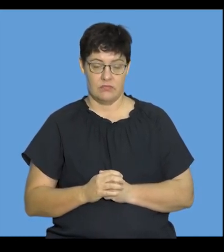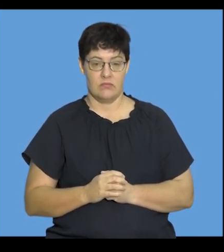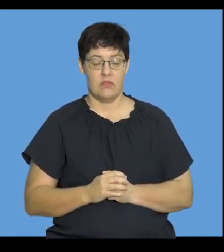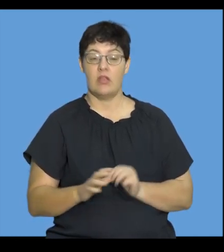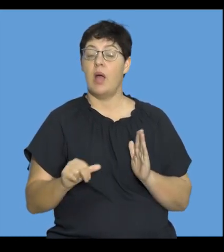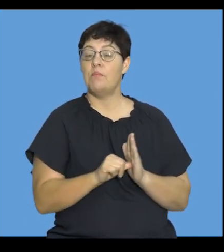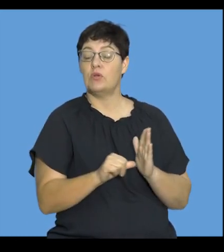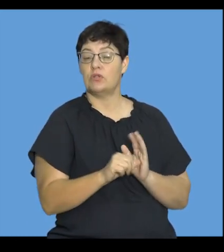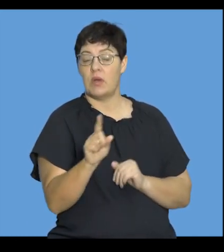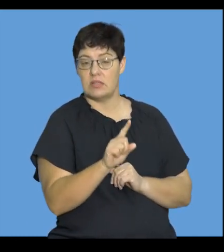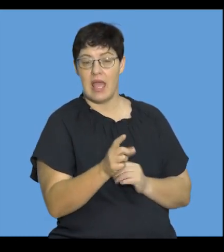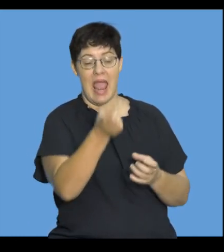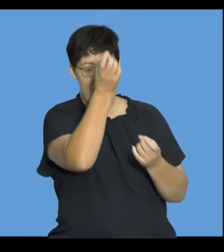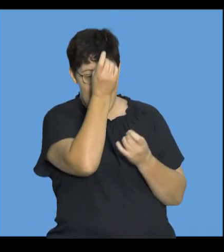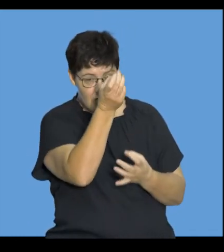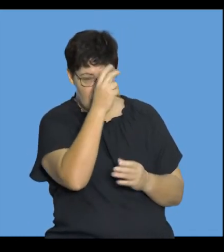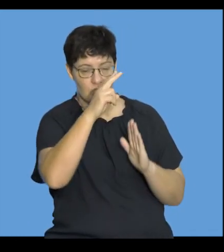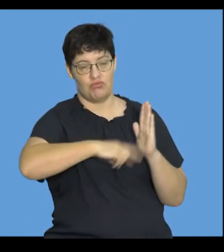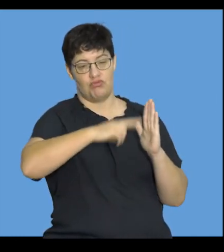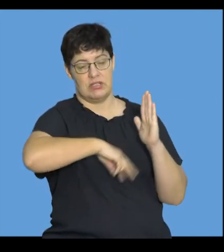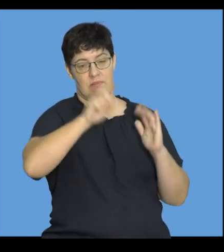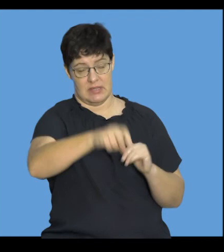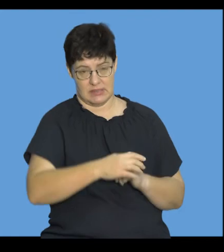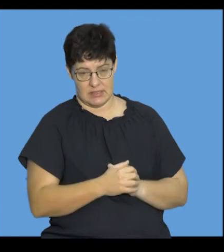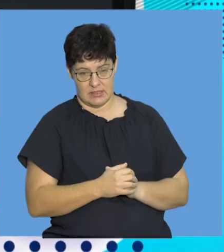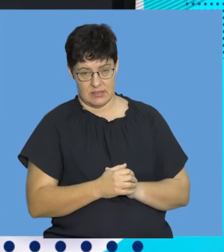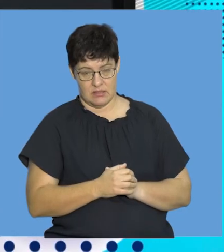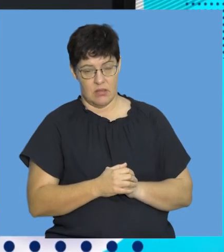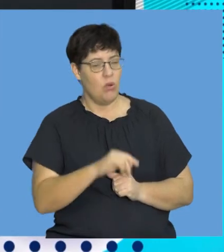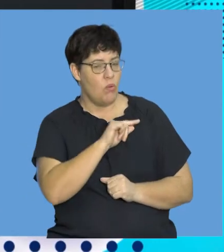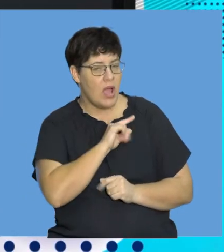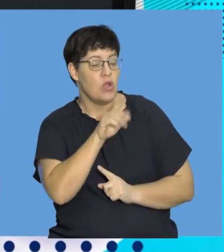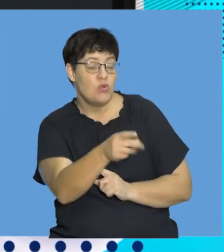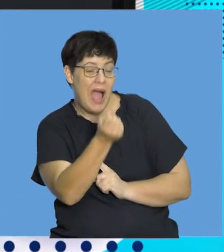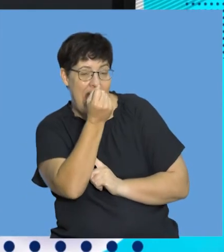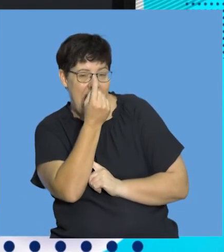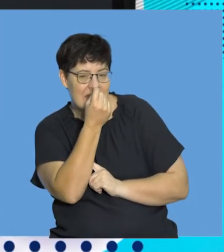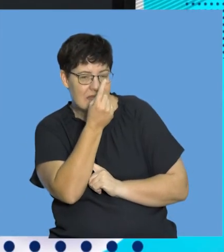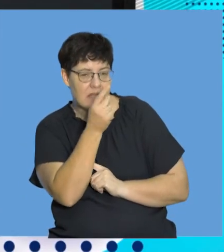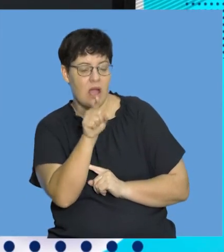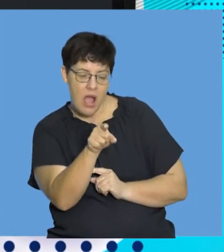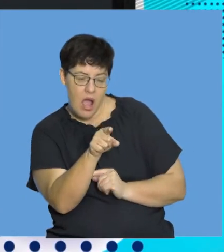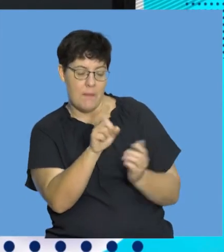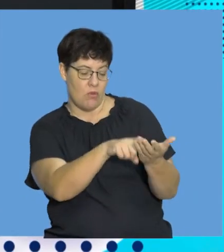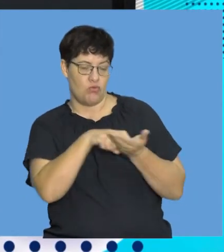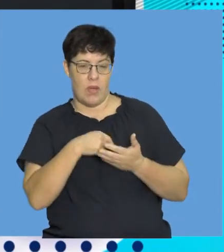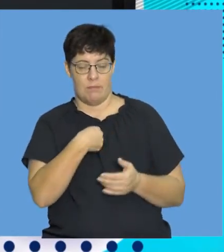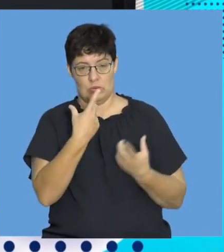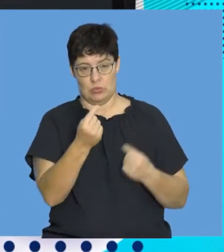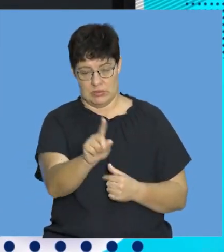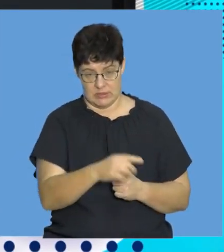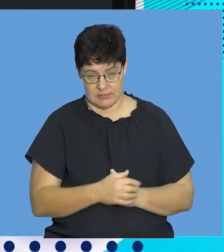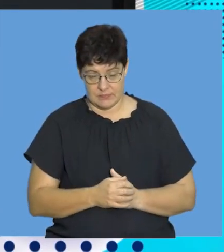important is to read the information and make sure you understand what is being